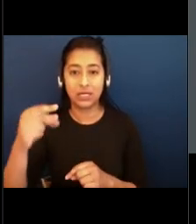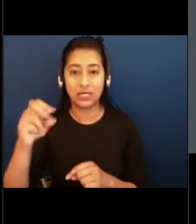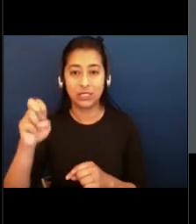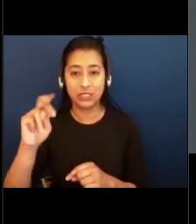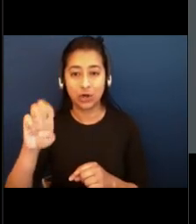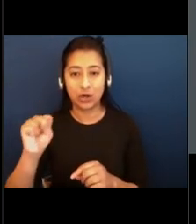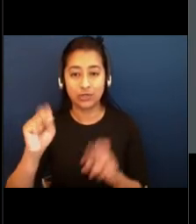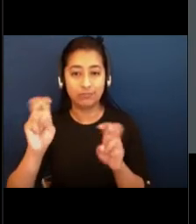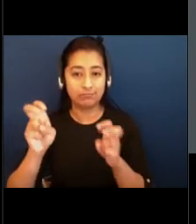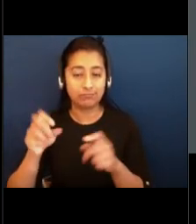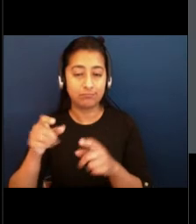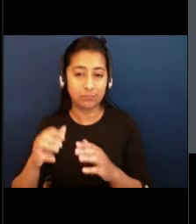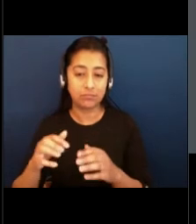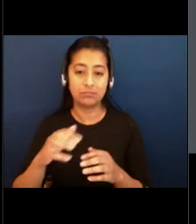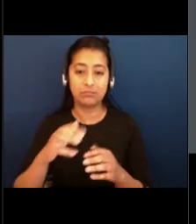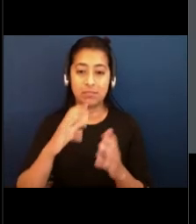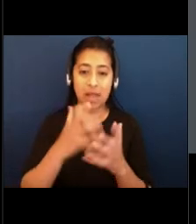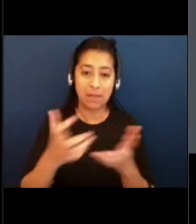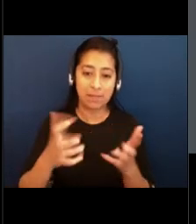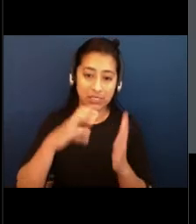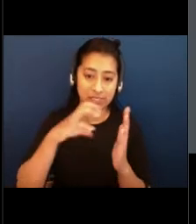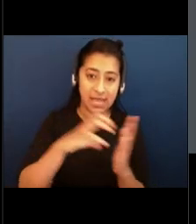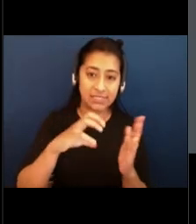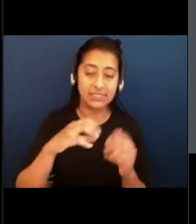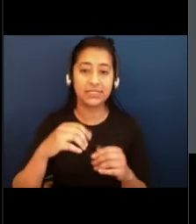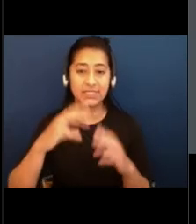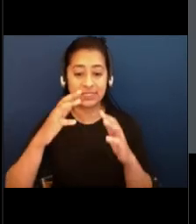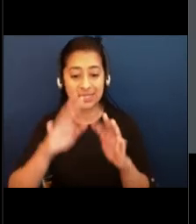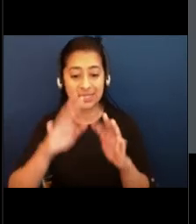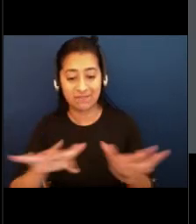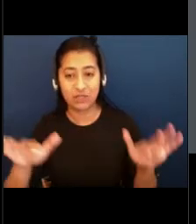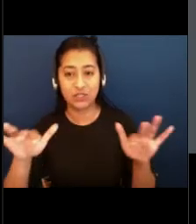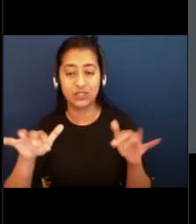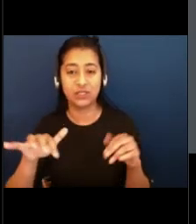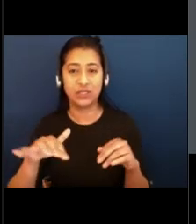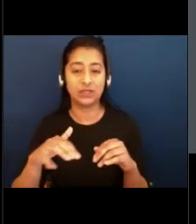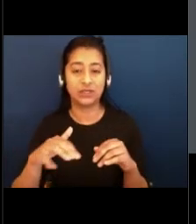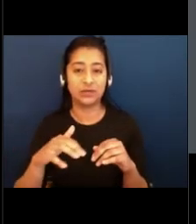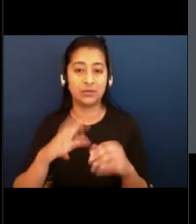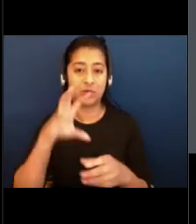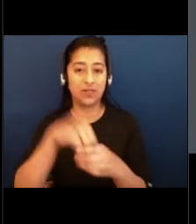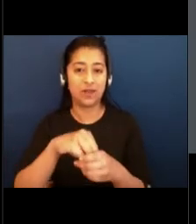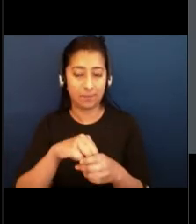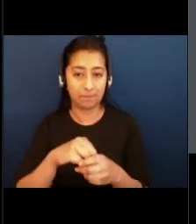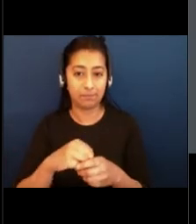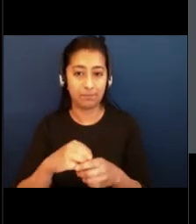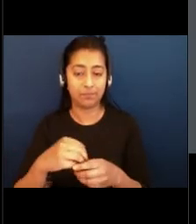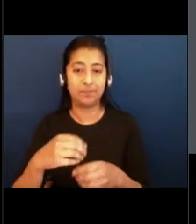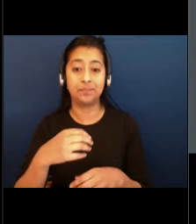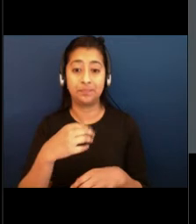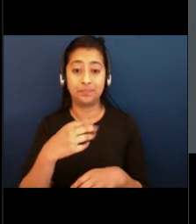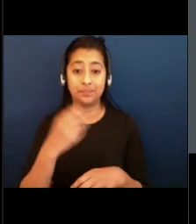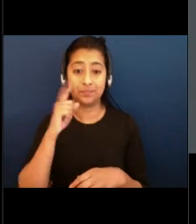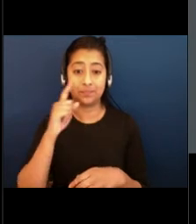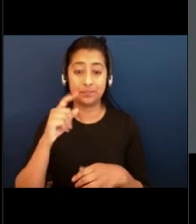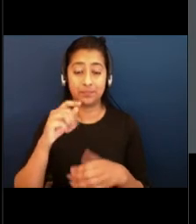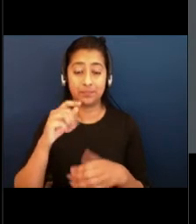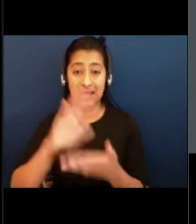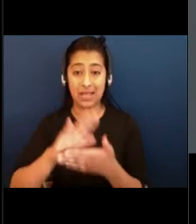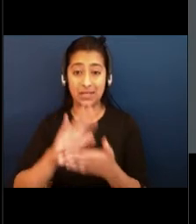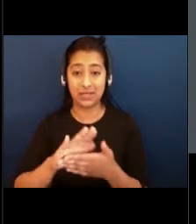amount of text, the number of items, the diversity among items, and typically in terms of academic